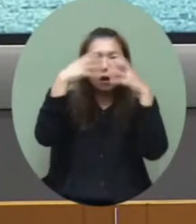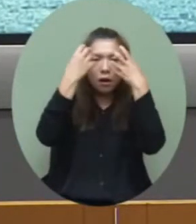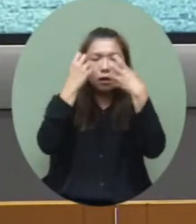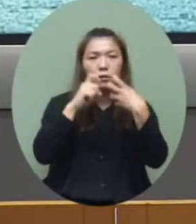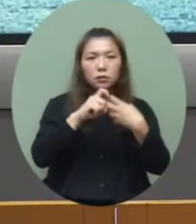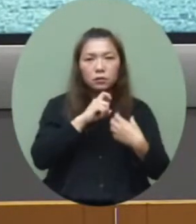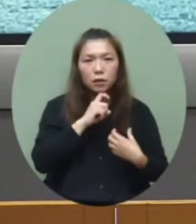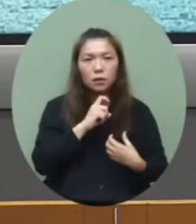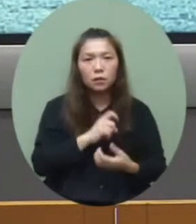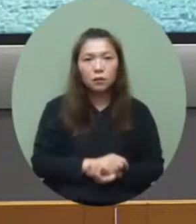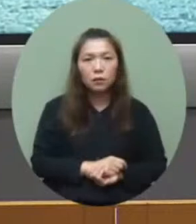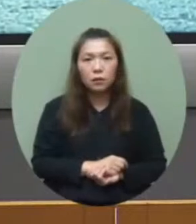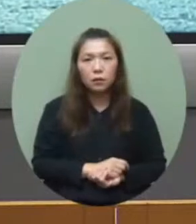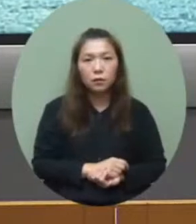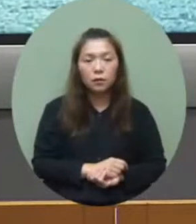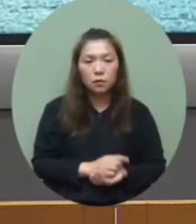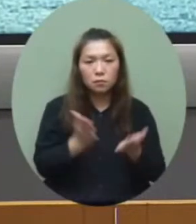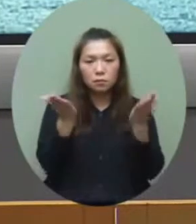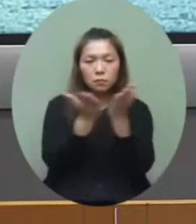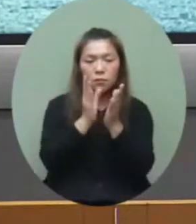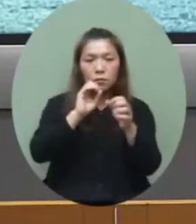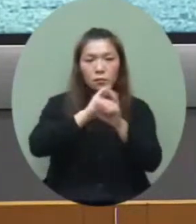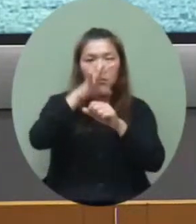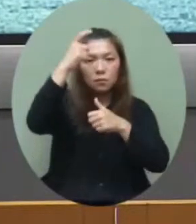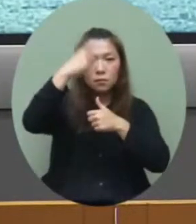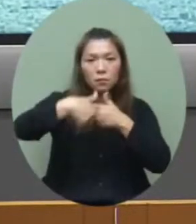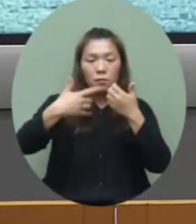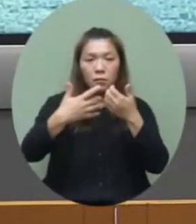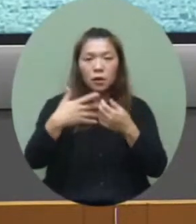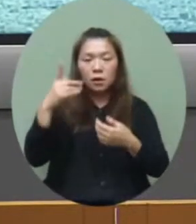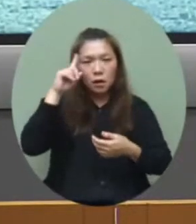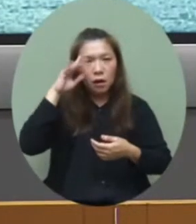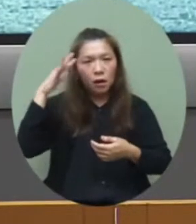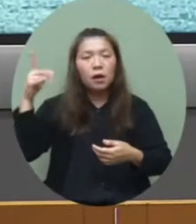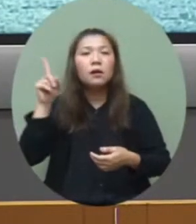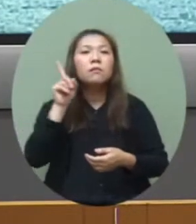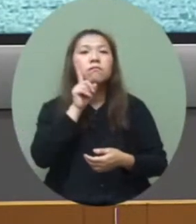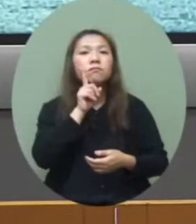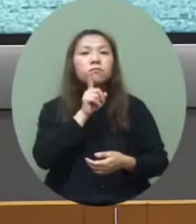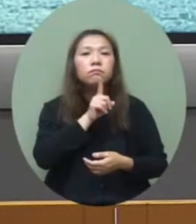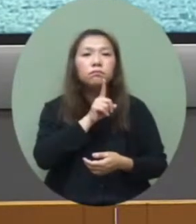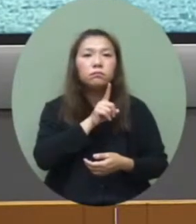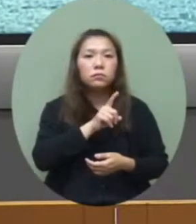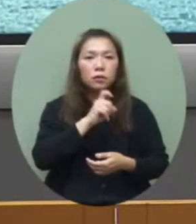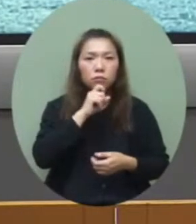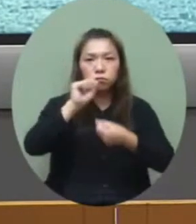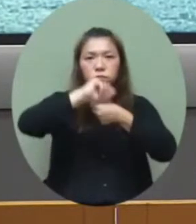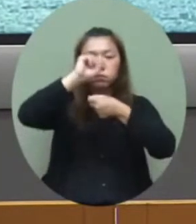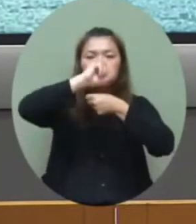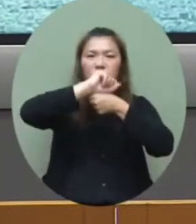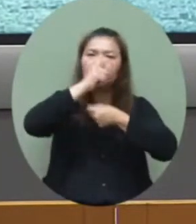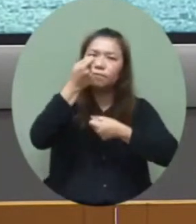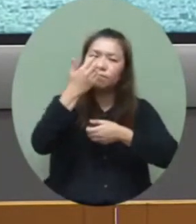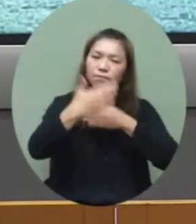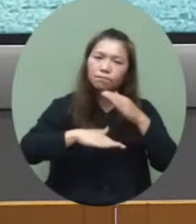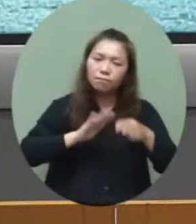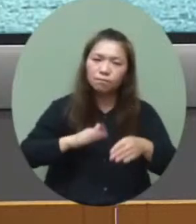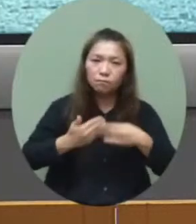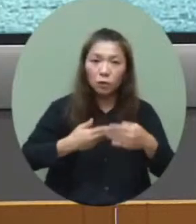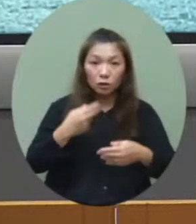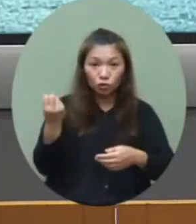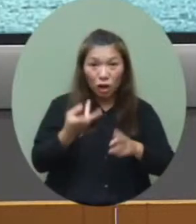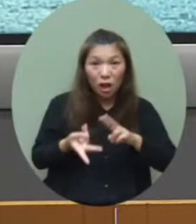increasing number of confirmed cases over the past few weeks. So the doubling time takes around 2